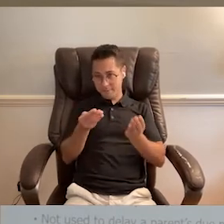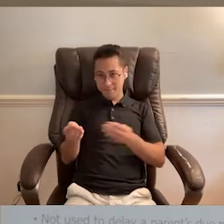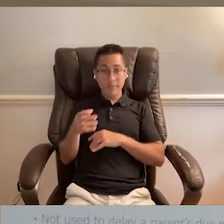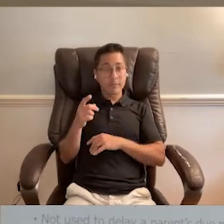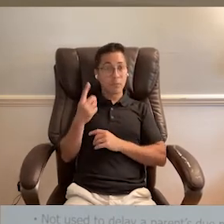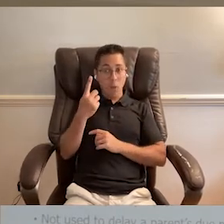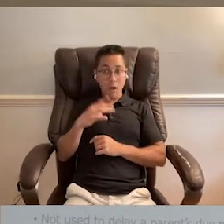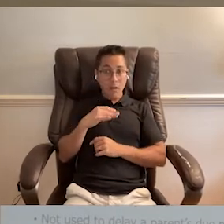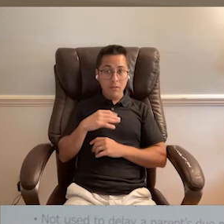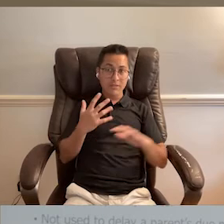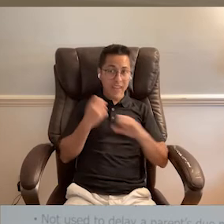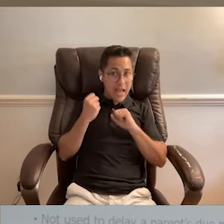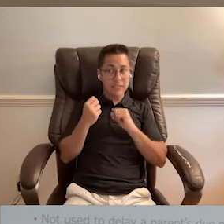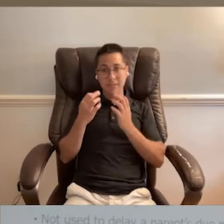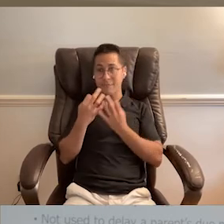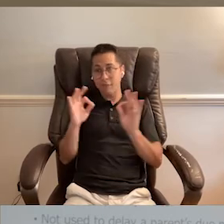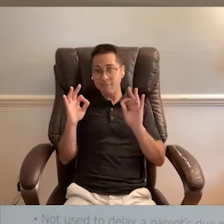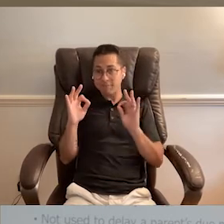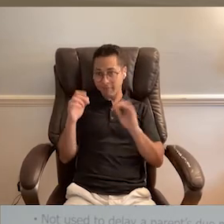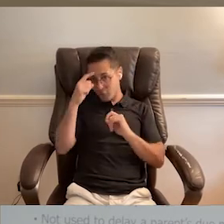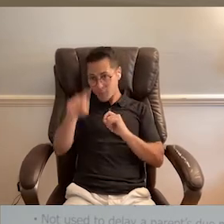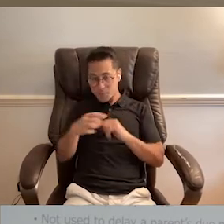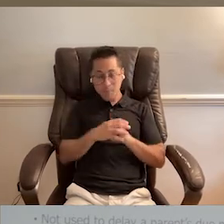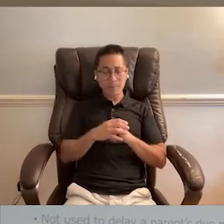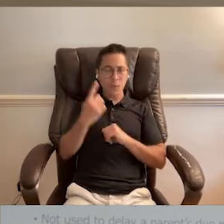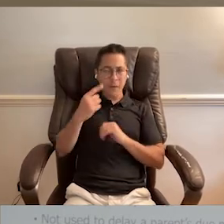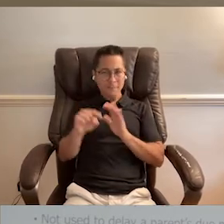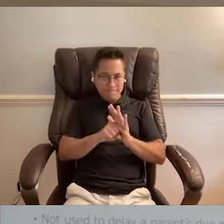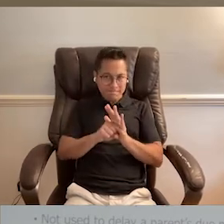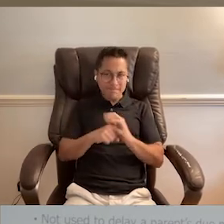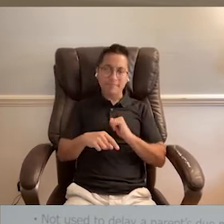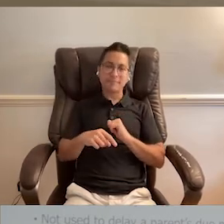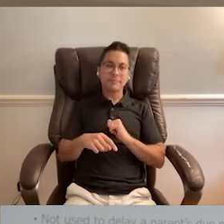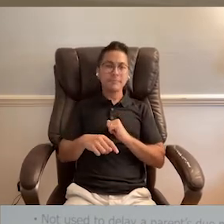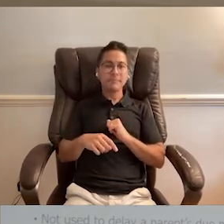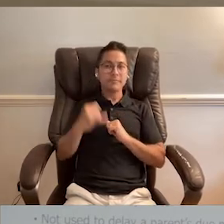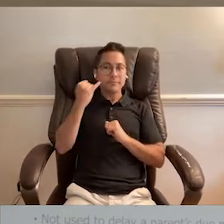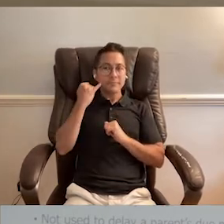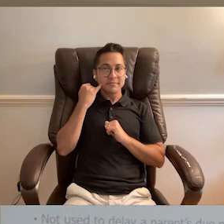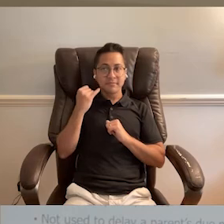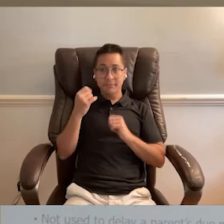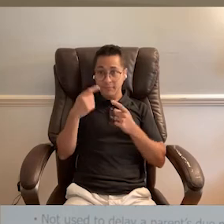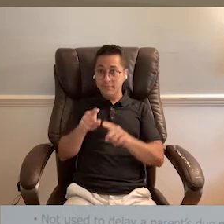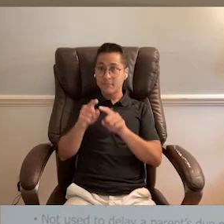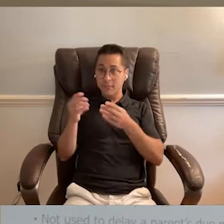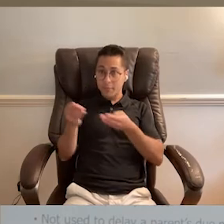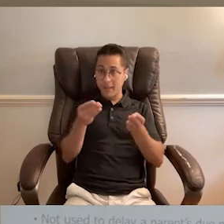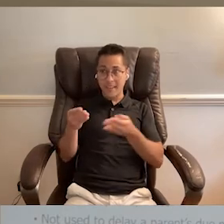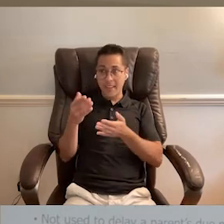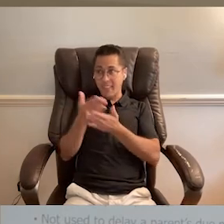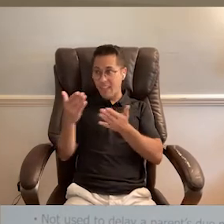you, okay? The bad thing about mediation is if things come out during mediation and then you end up having to go to